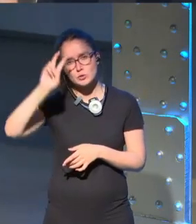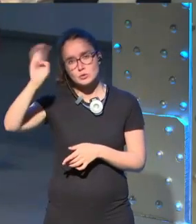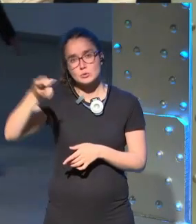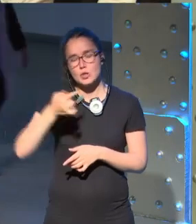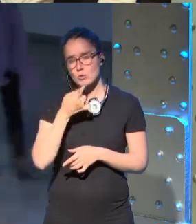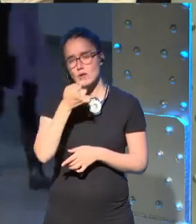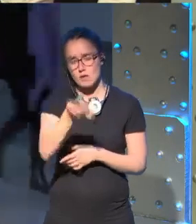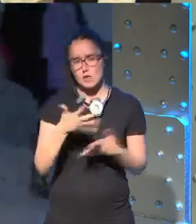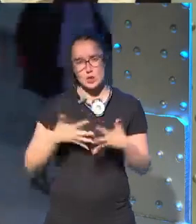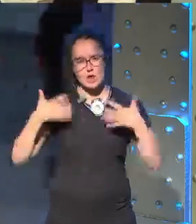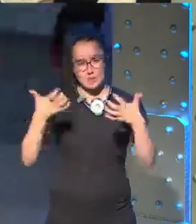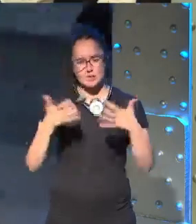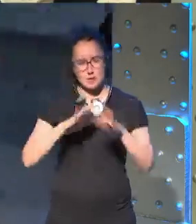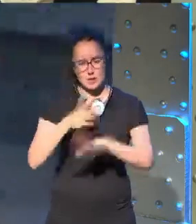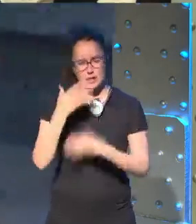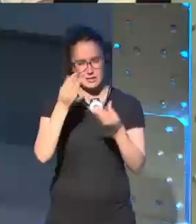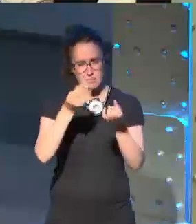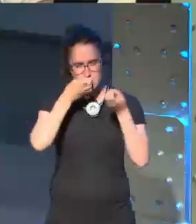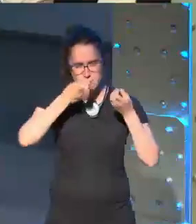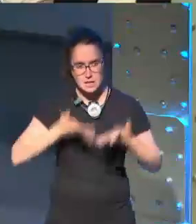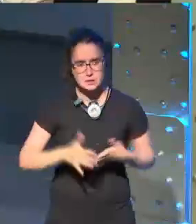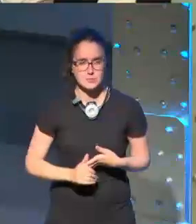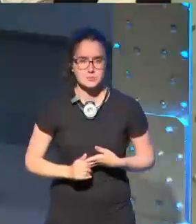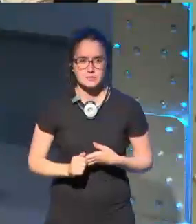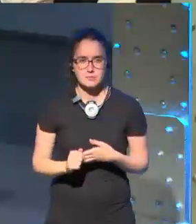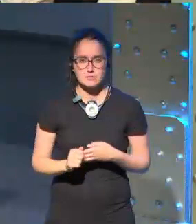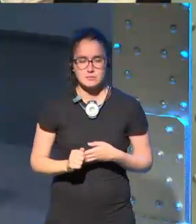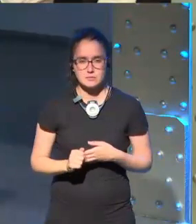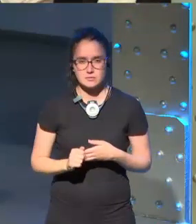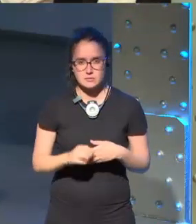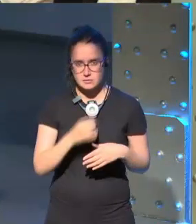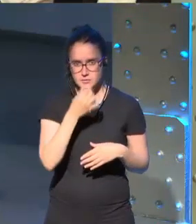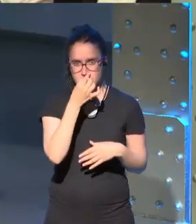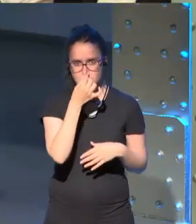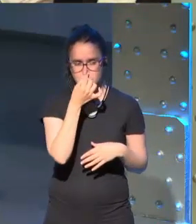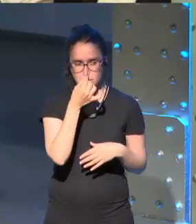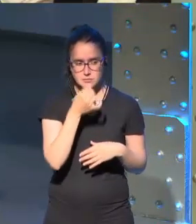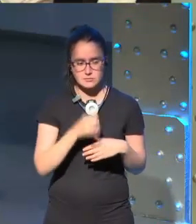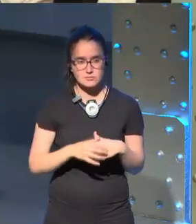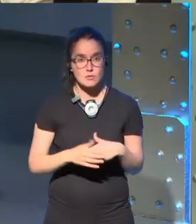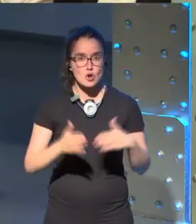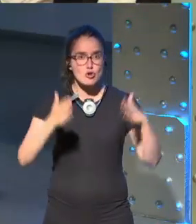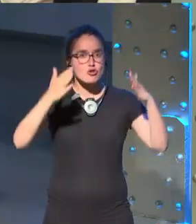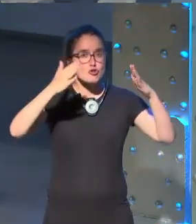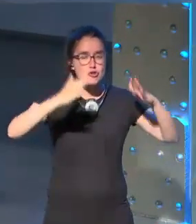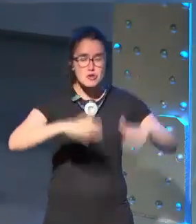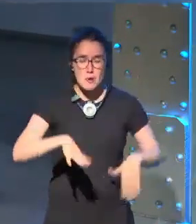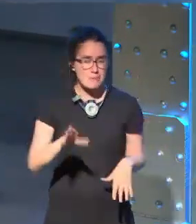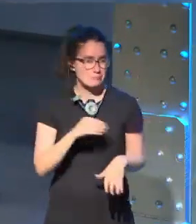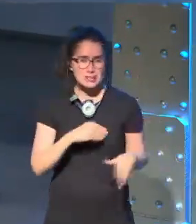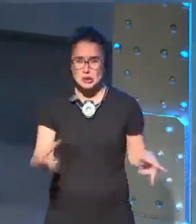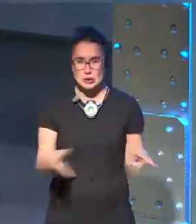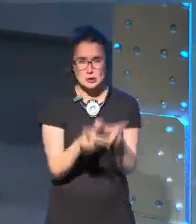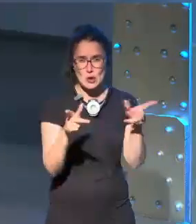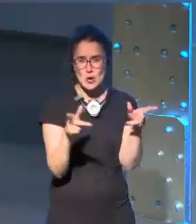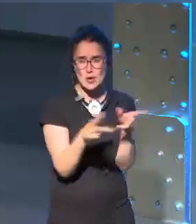understand. It was, there's no social calamity so great or so